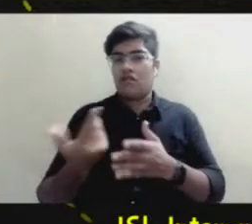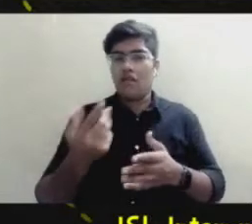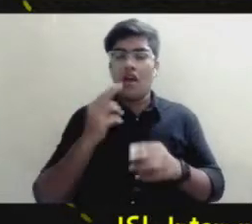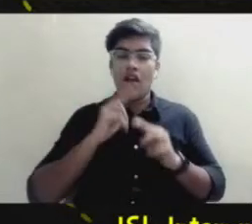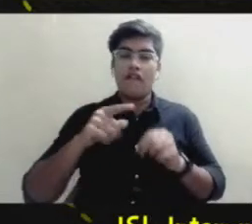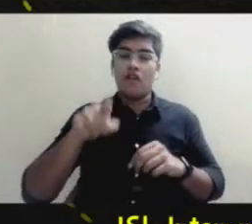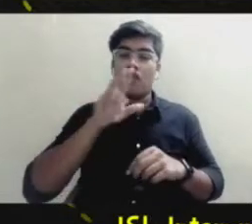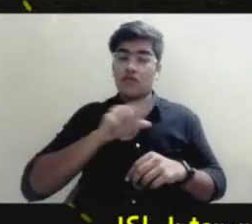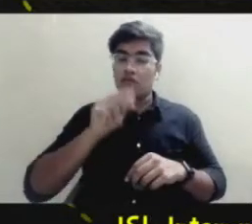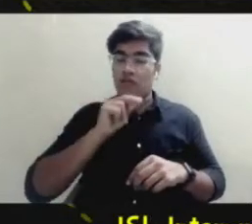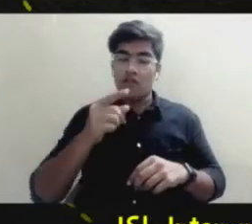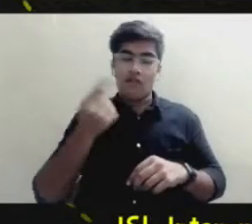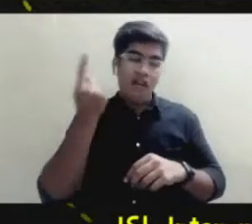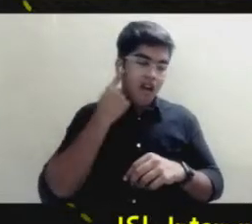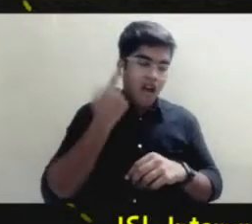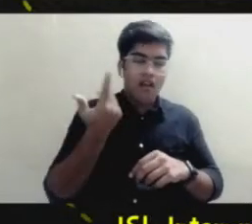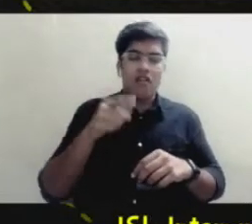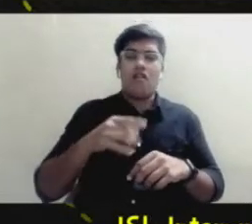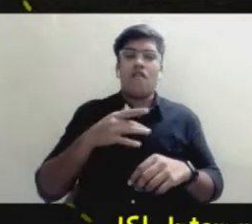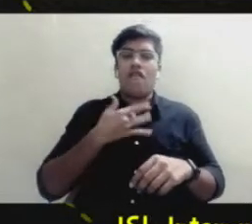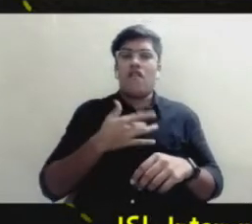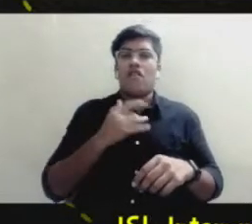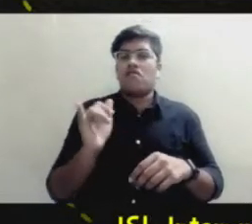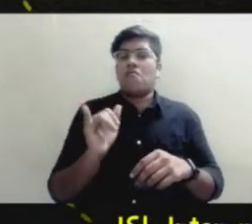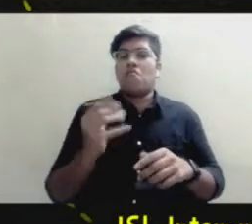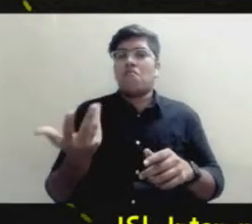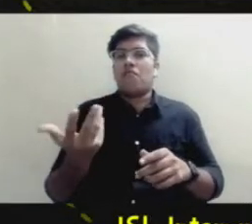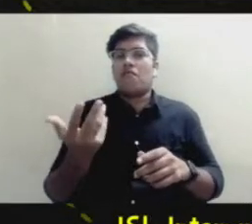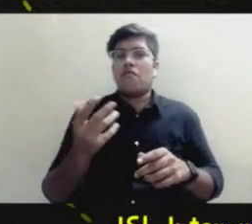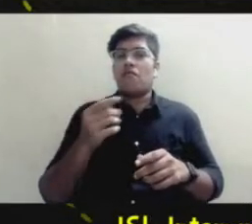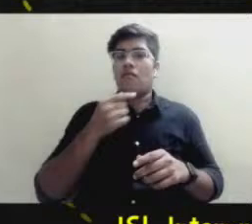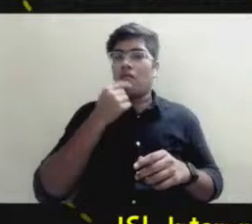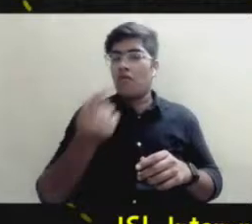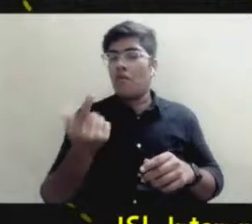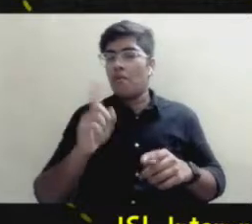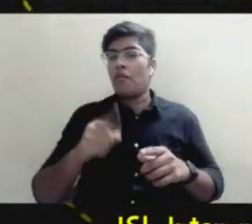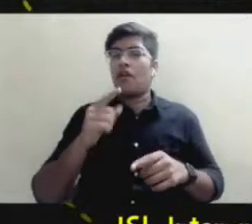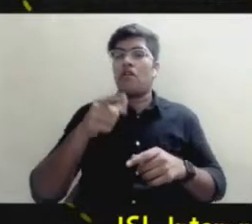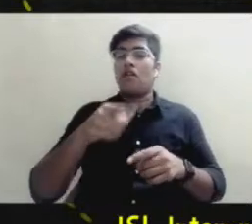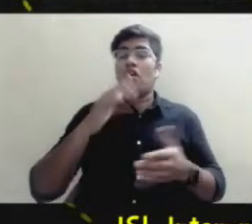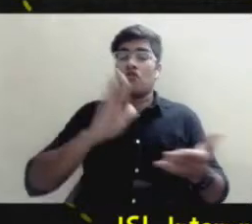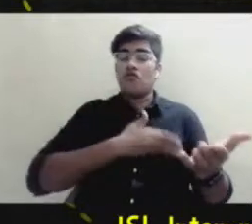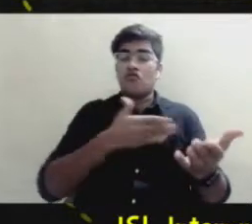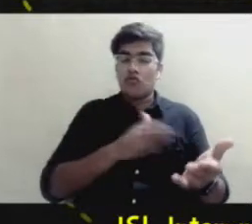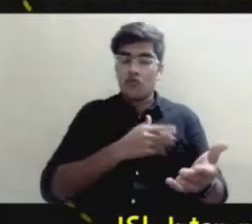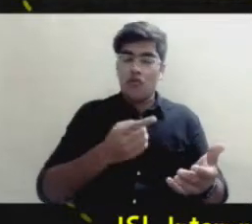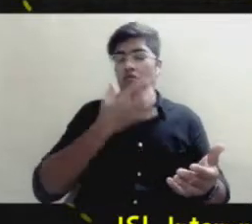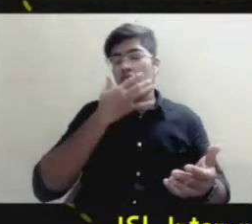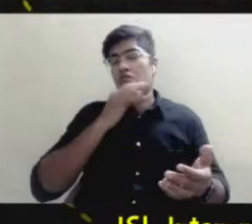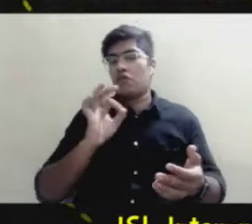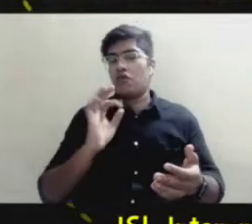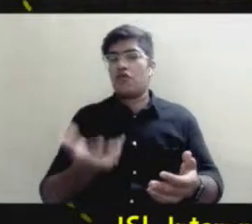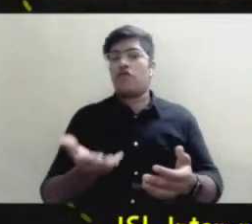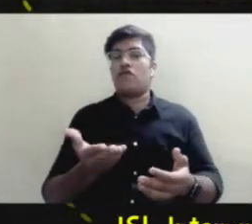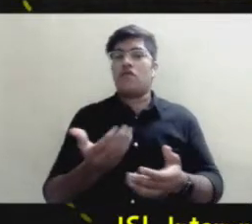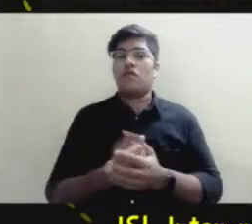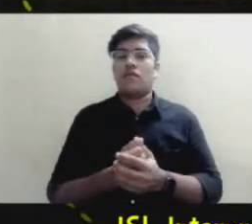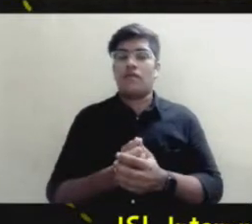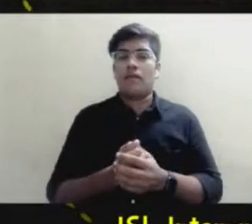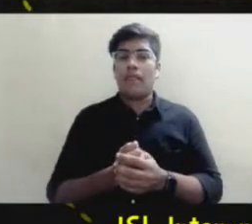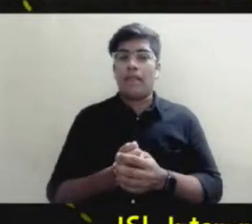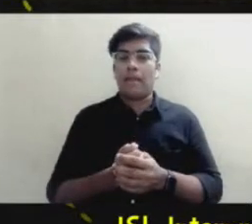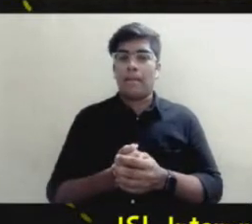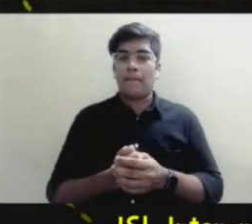more explicit do you want this to get? So this is really a pleasure trip that the two are taking. Chalo